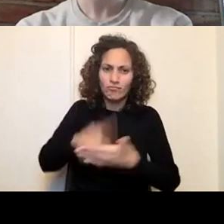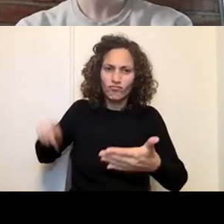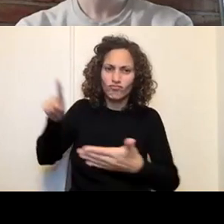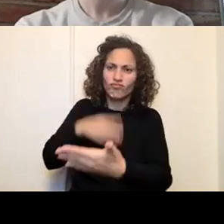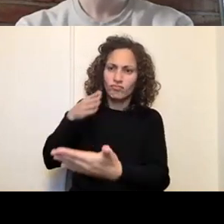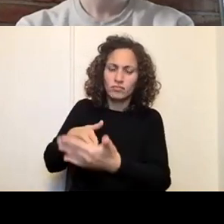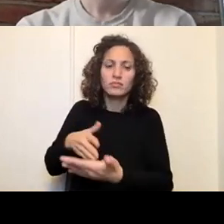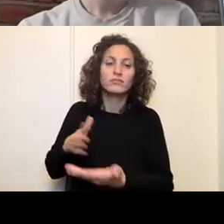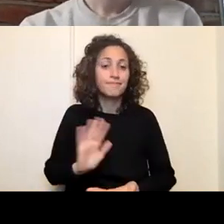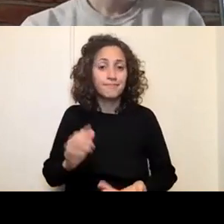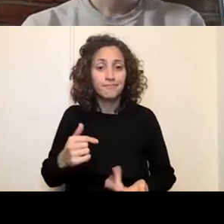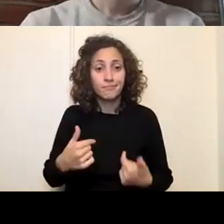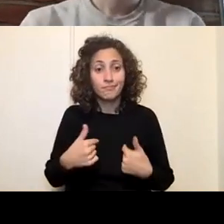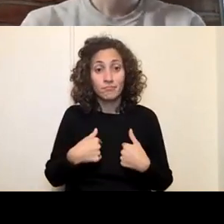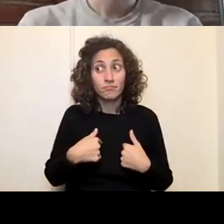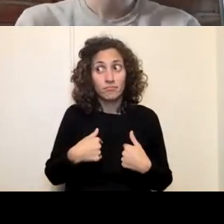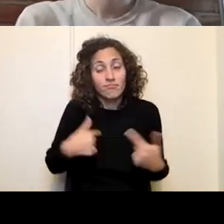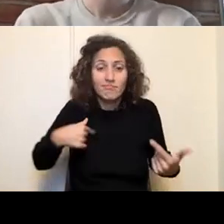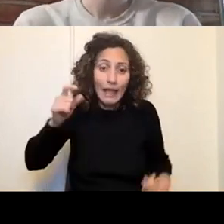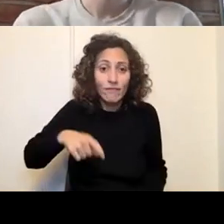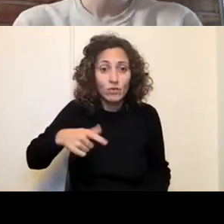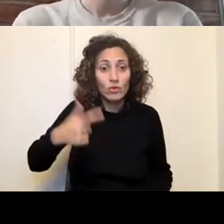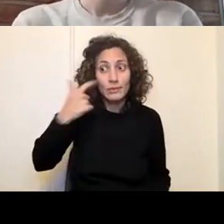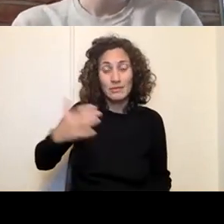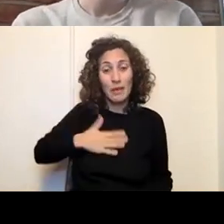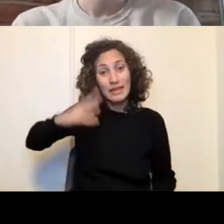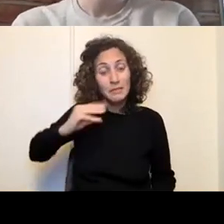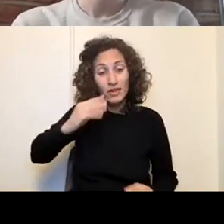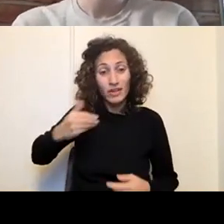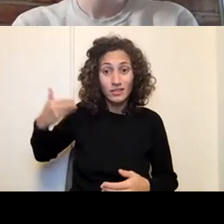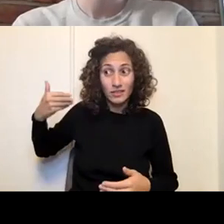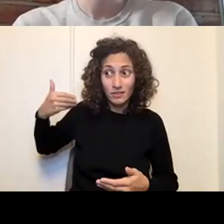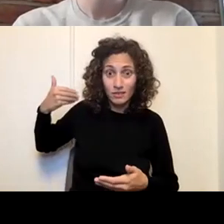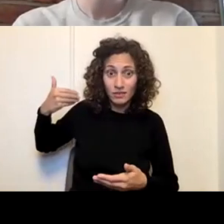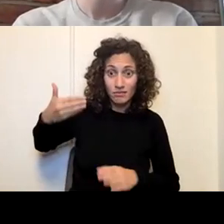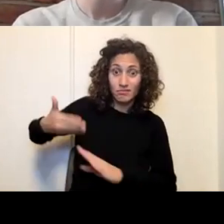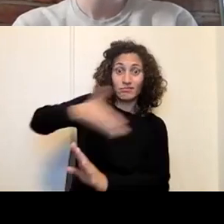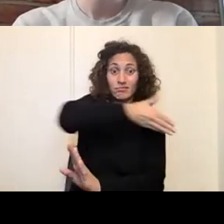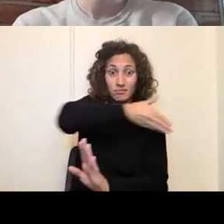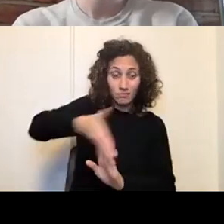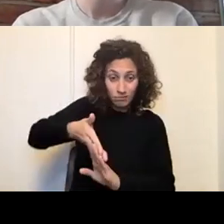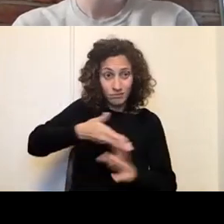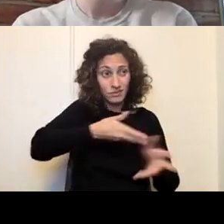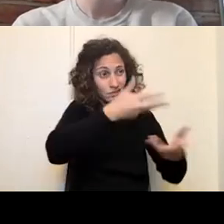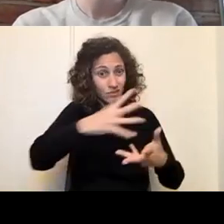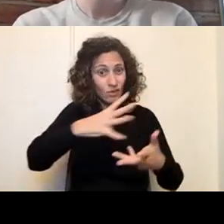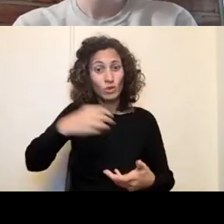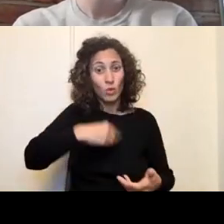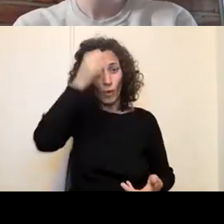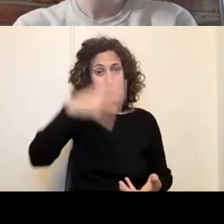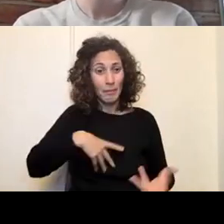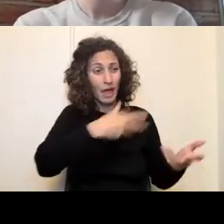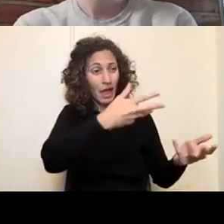had to, because of based on my experience of dealing with elderly white men in my healthcare and it